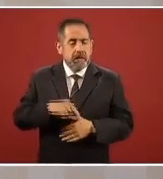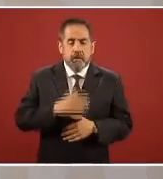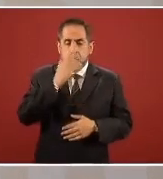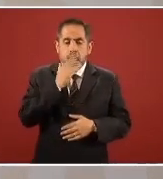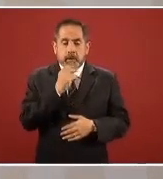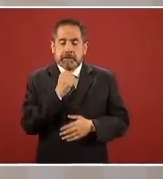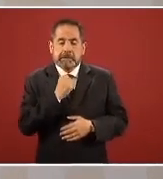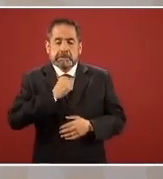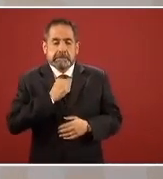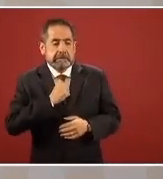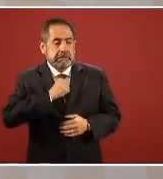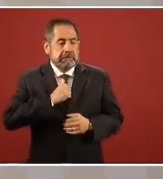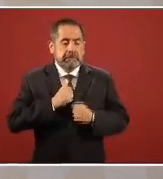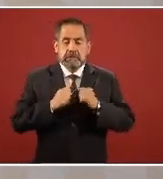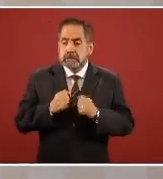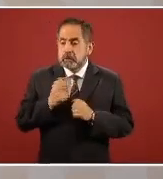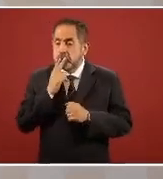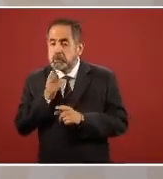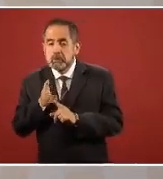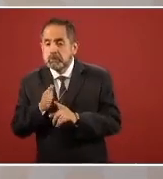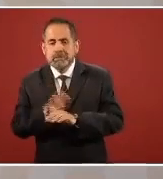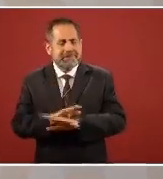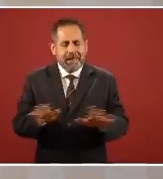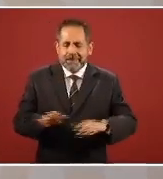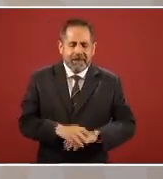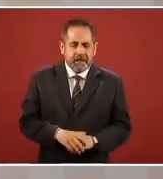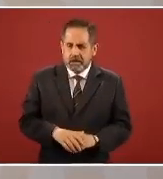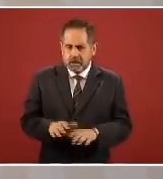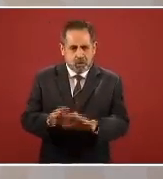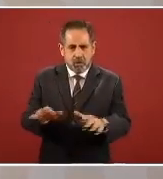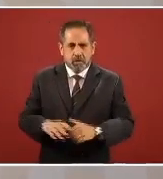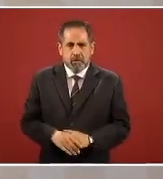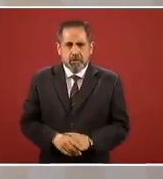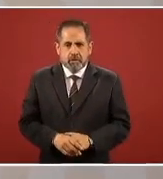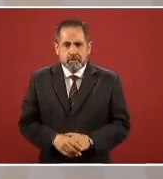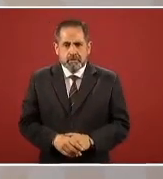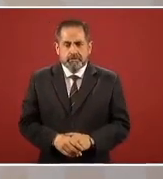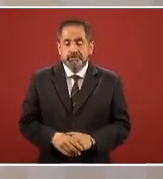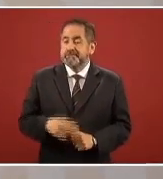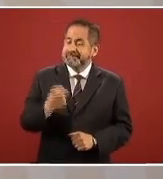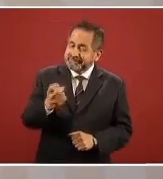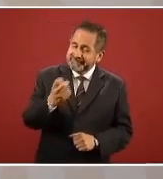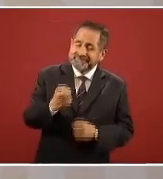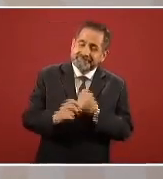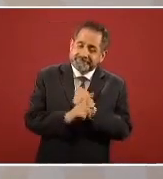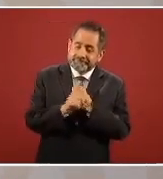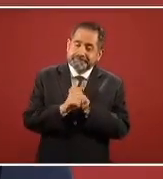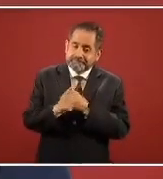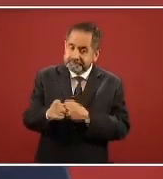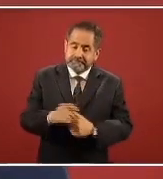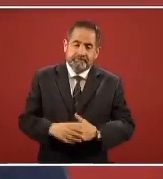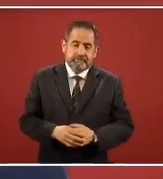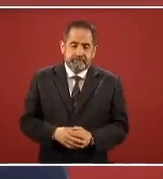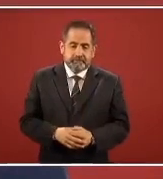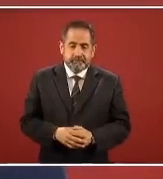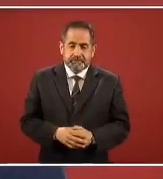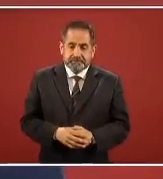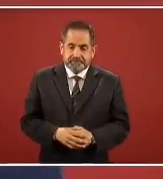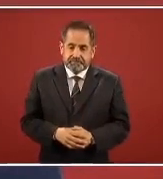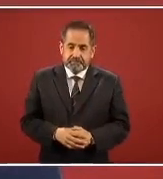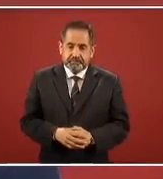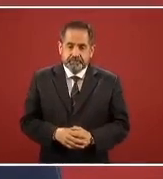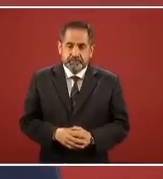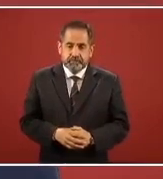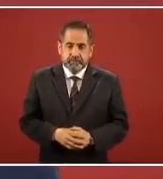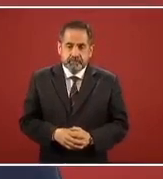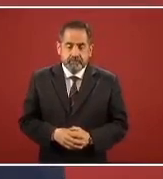hay no preferentialism, no influentialism. Es que but that's the problem.